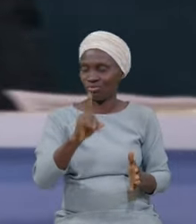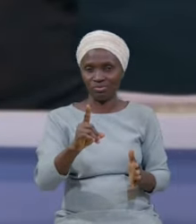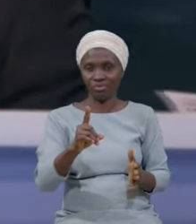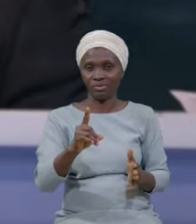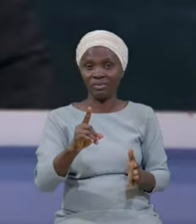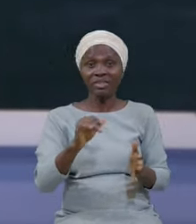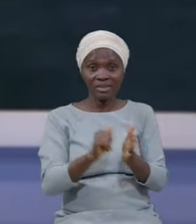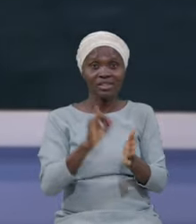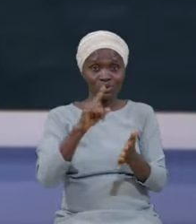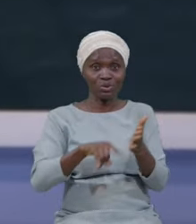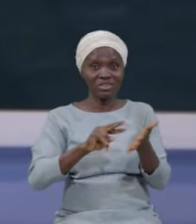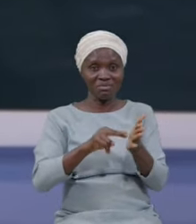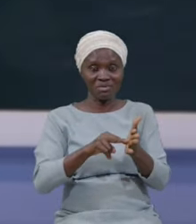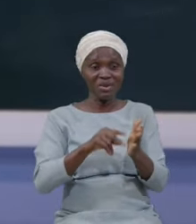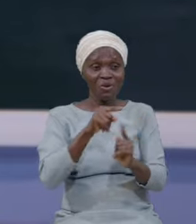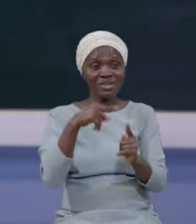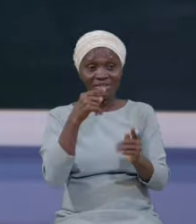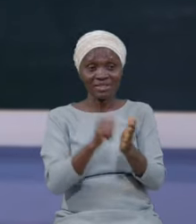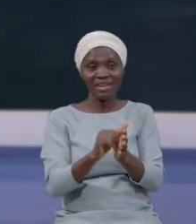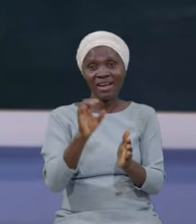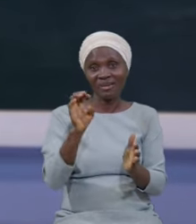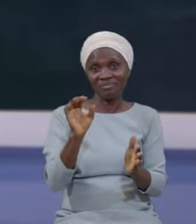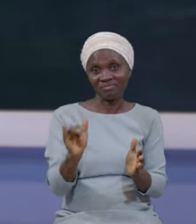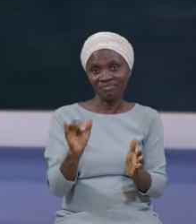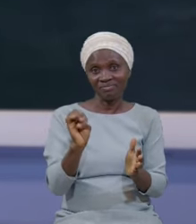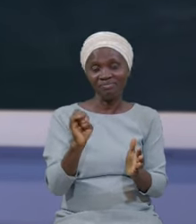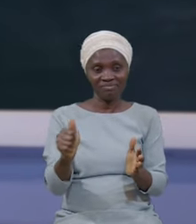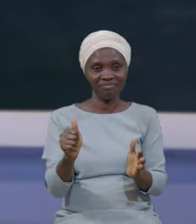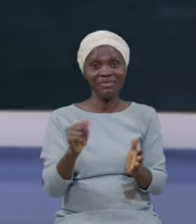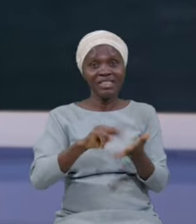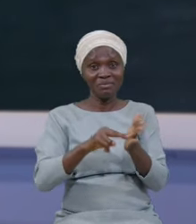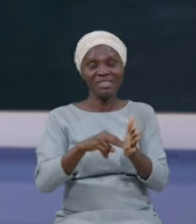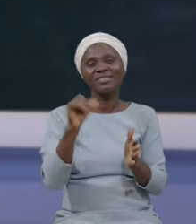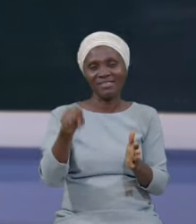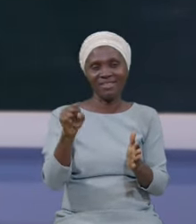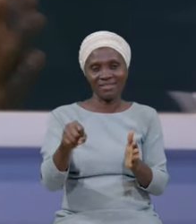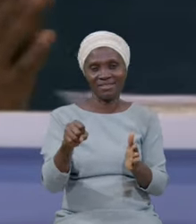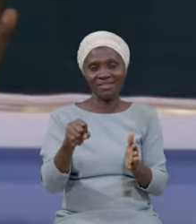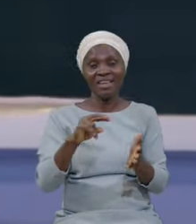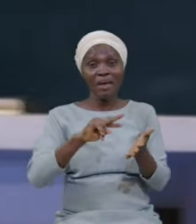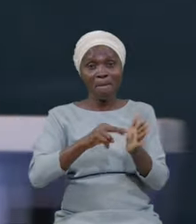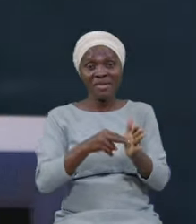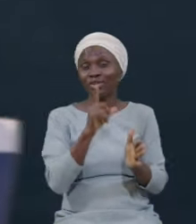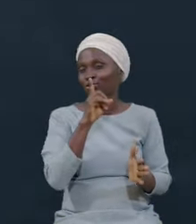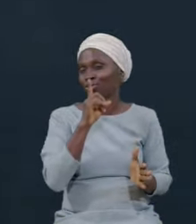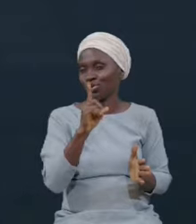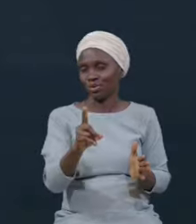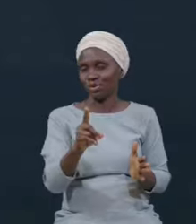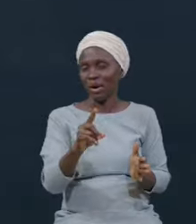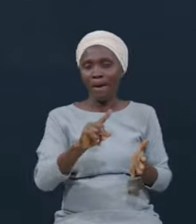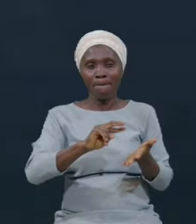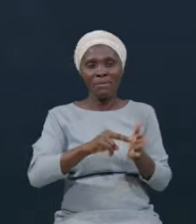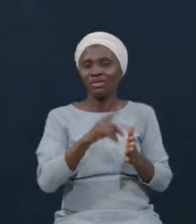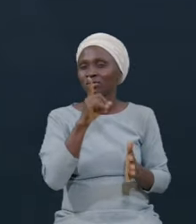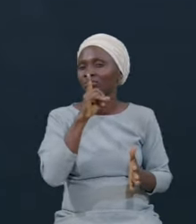It means yes. It means truly. It means surely. It means certainly, it